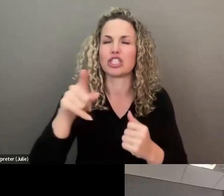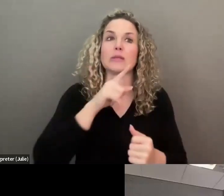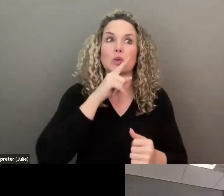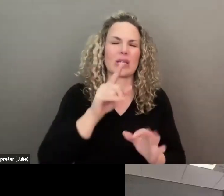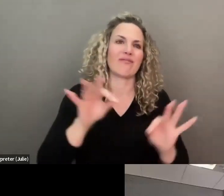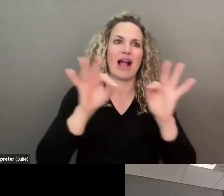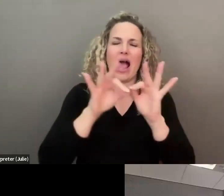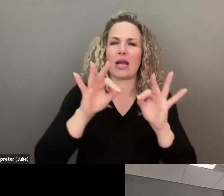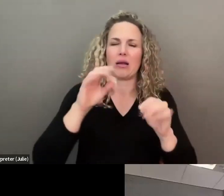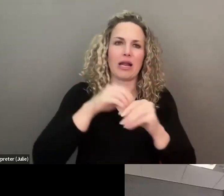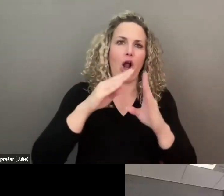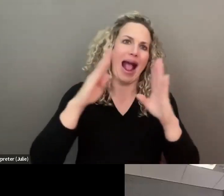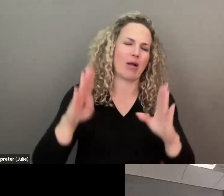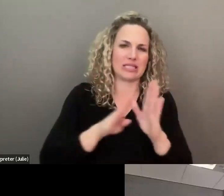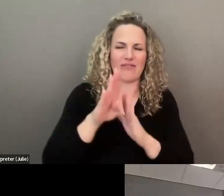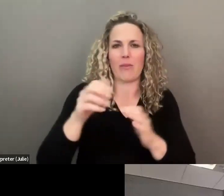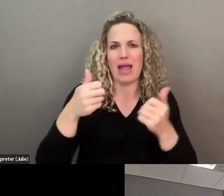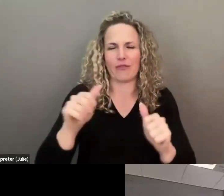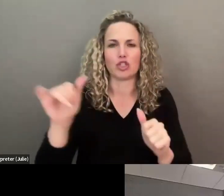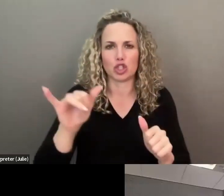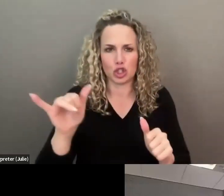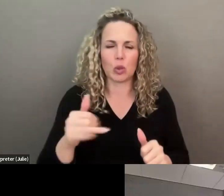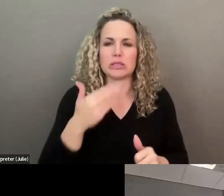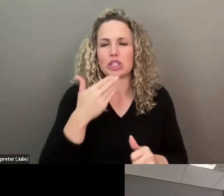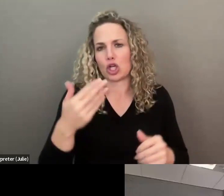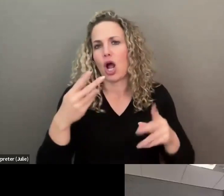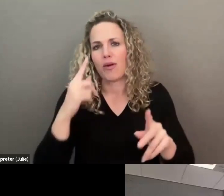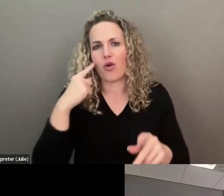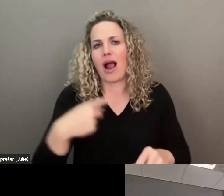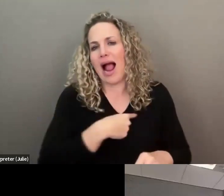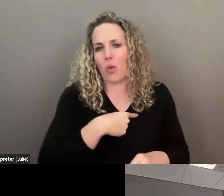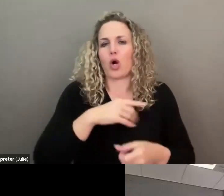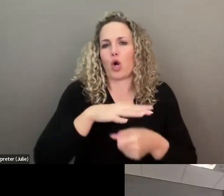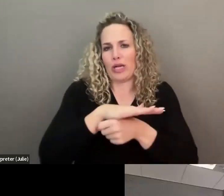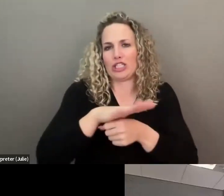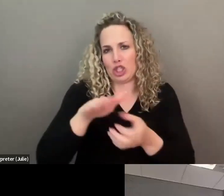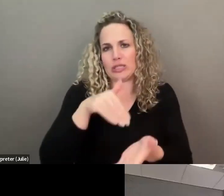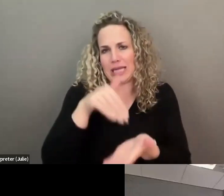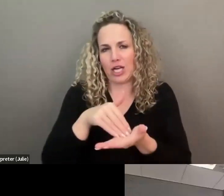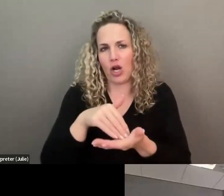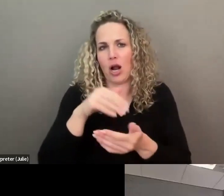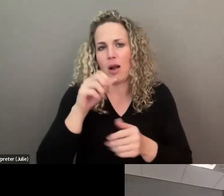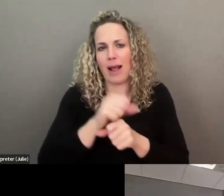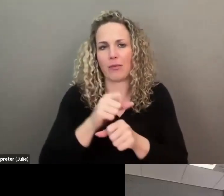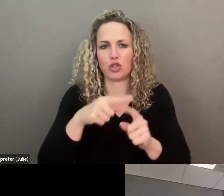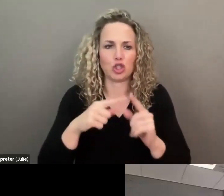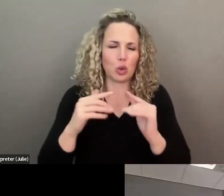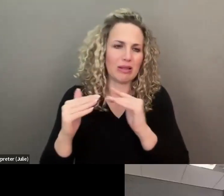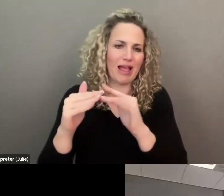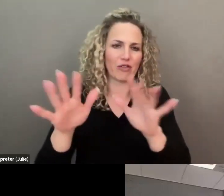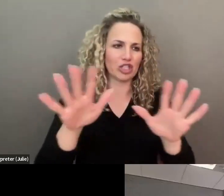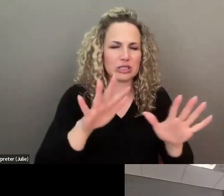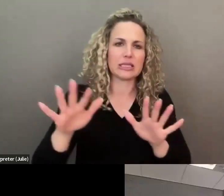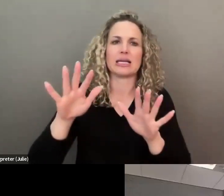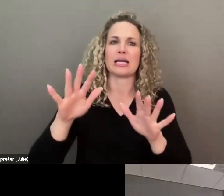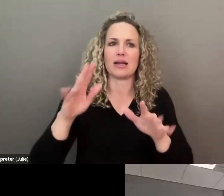development efforts as well. So anyways, it's a great opportunity for our regional center to be able to leverage these types of